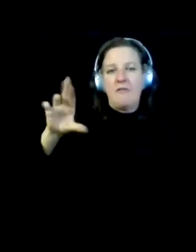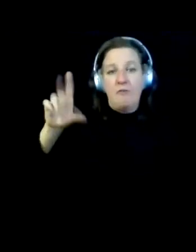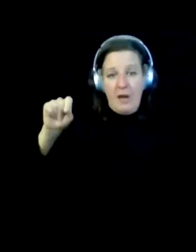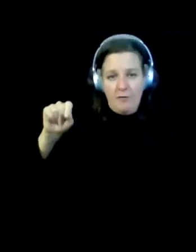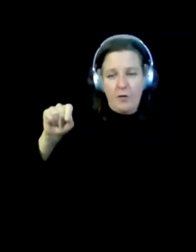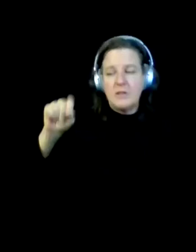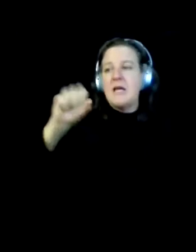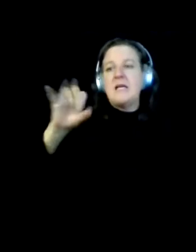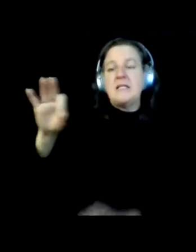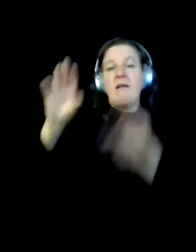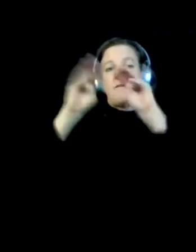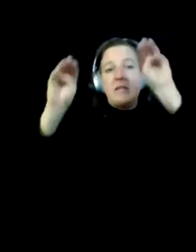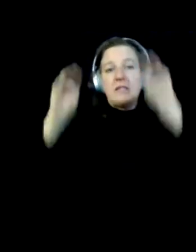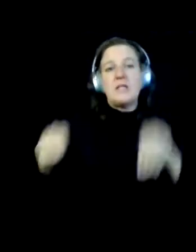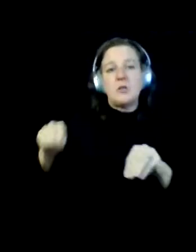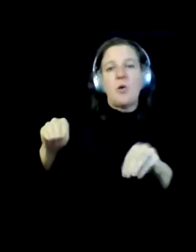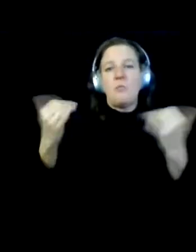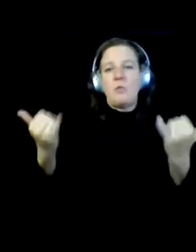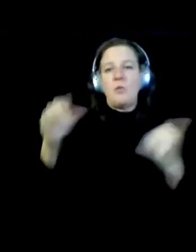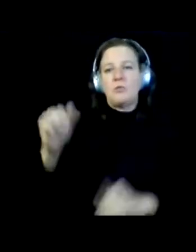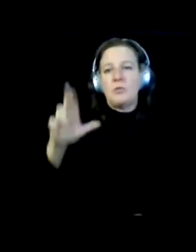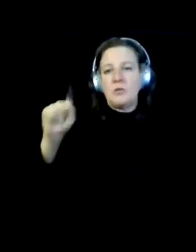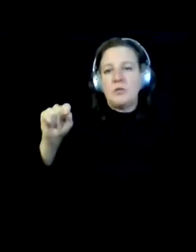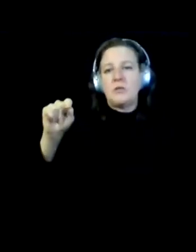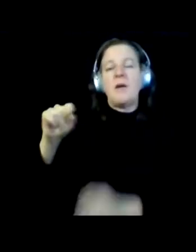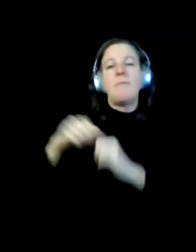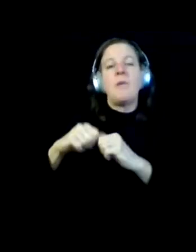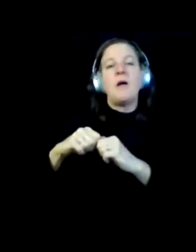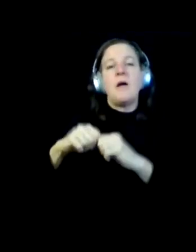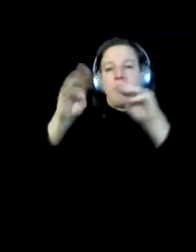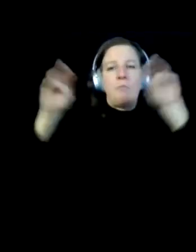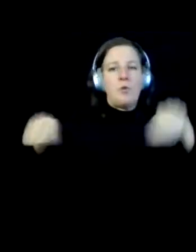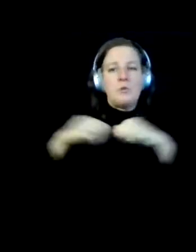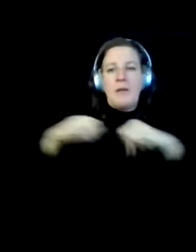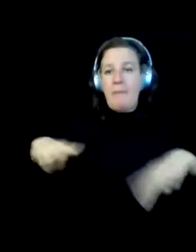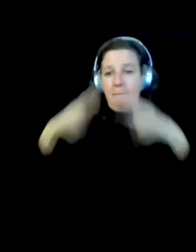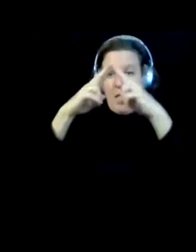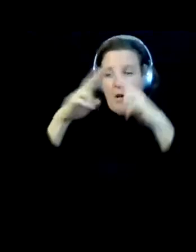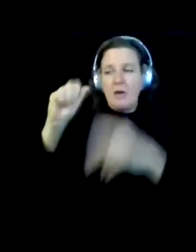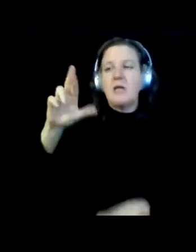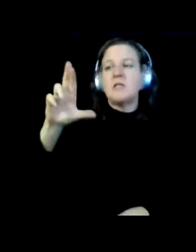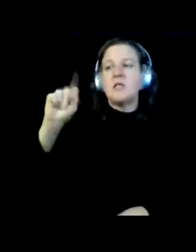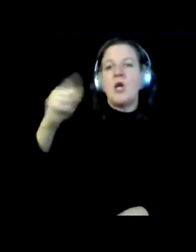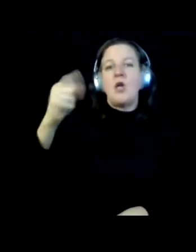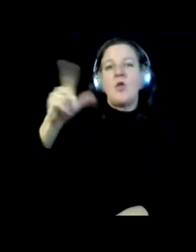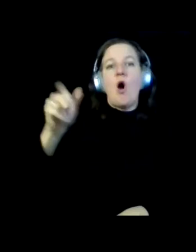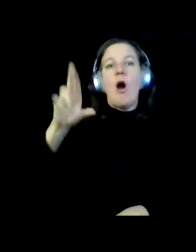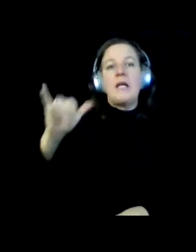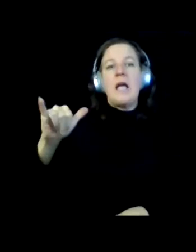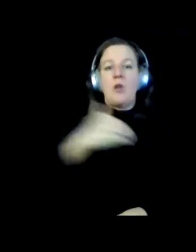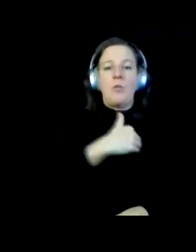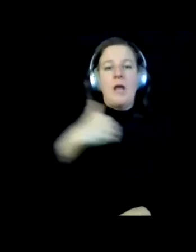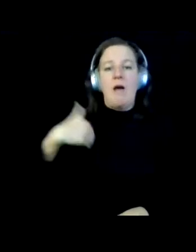Modern Art, Centre Pompidou in Paris, Art Gallery of Ontario, Toronto,